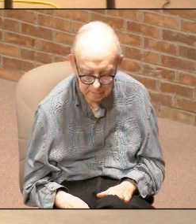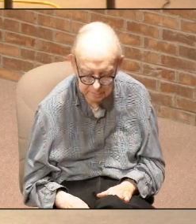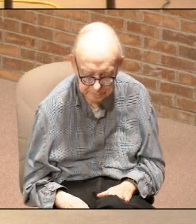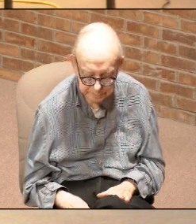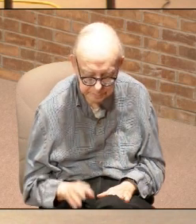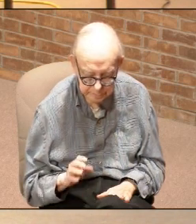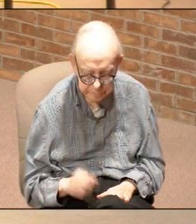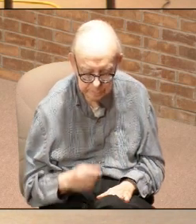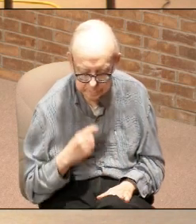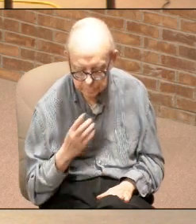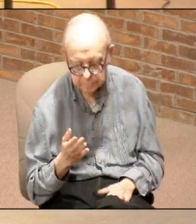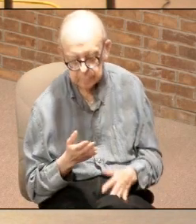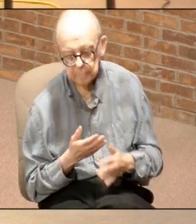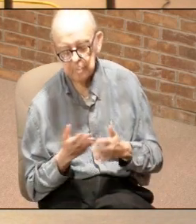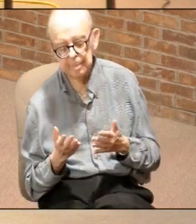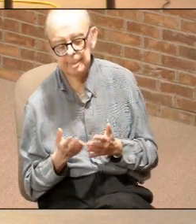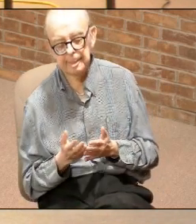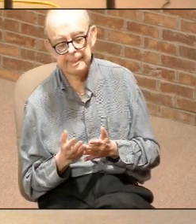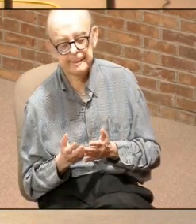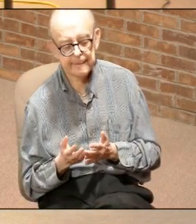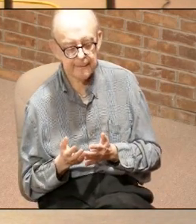can i say something to you